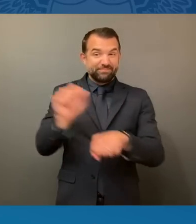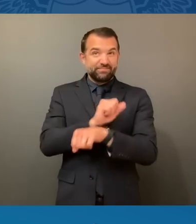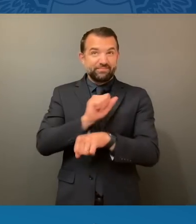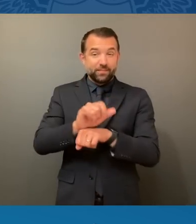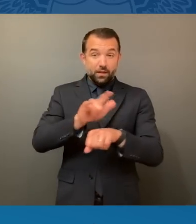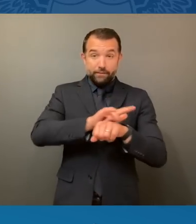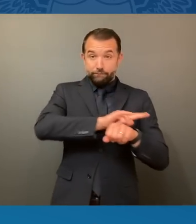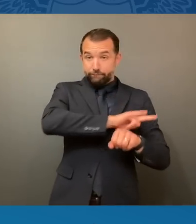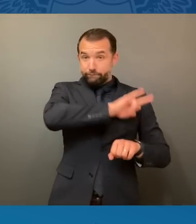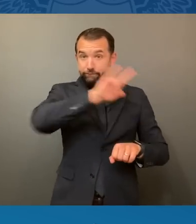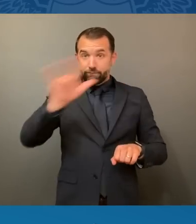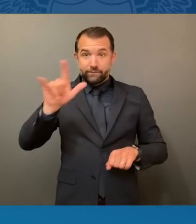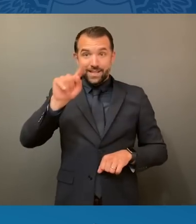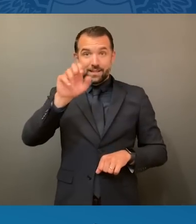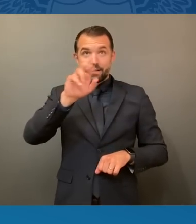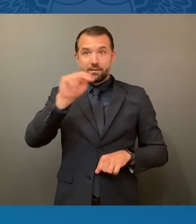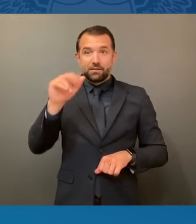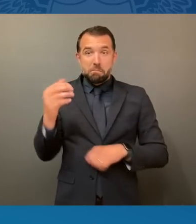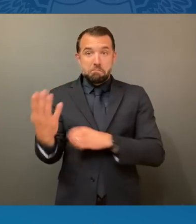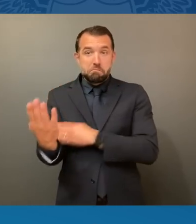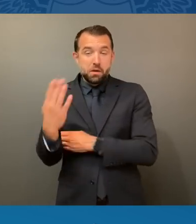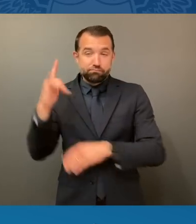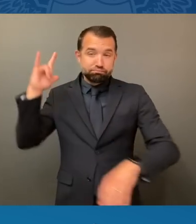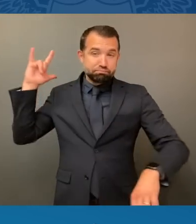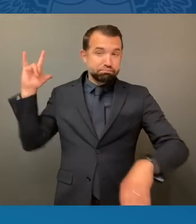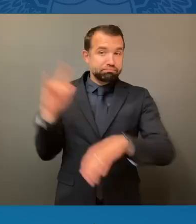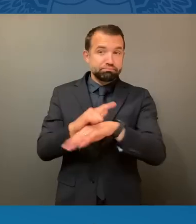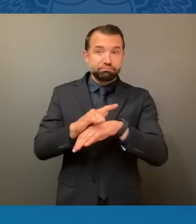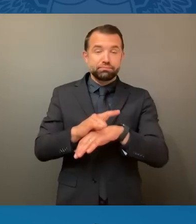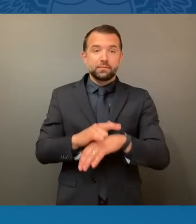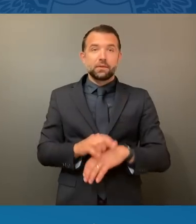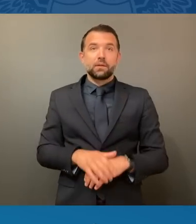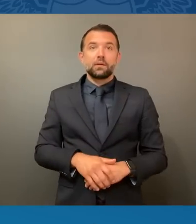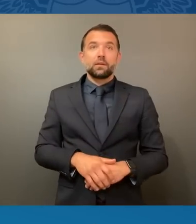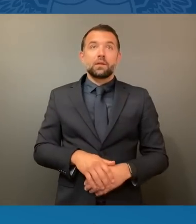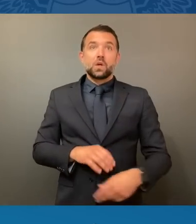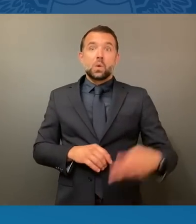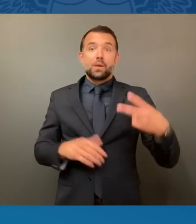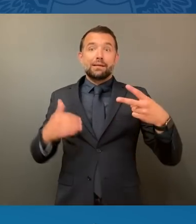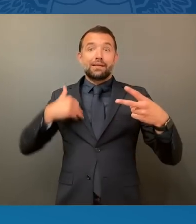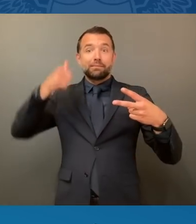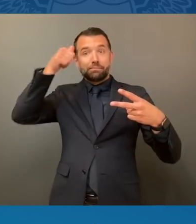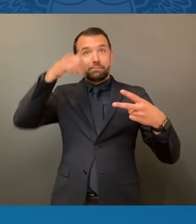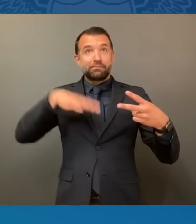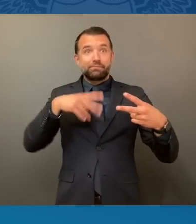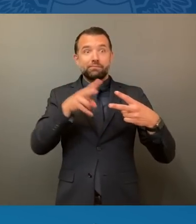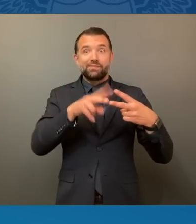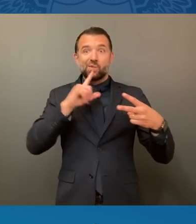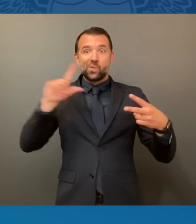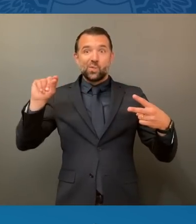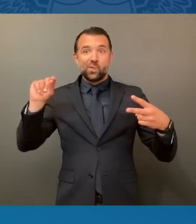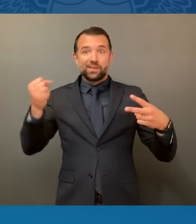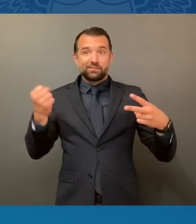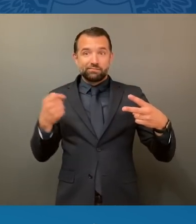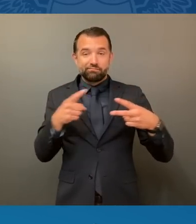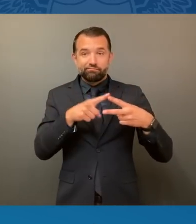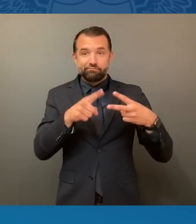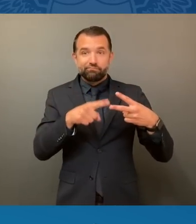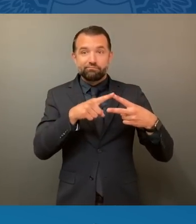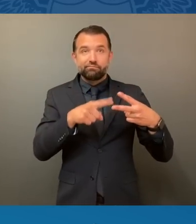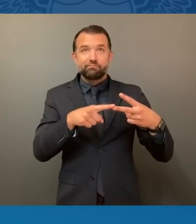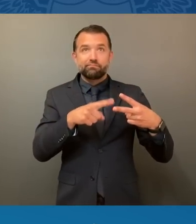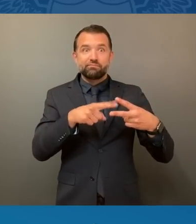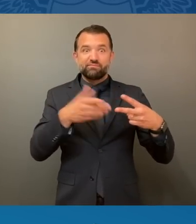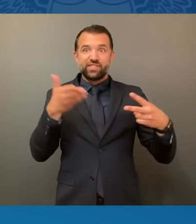Because here's the thing, these two young men in their 20s were there,